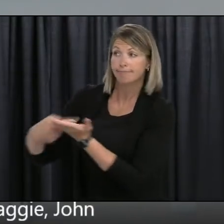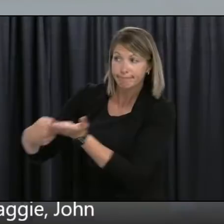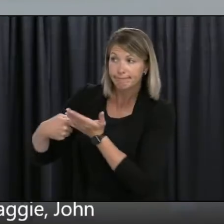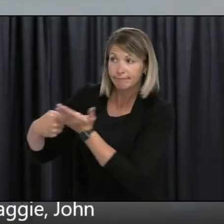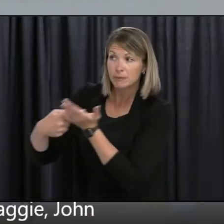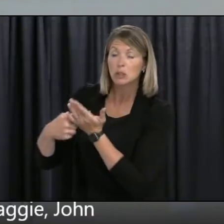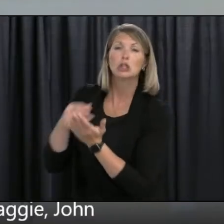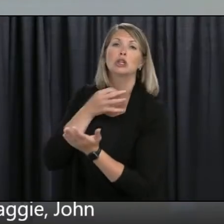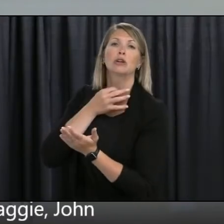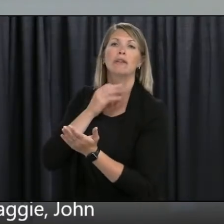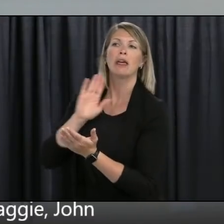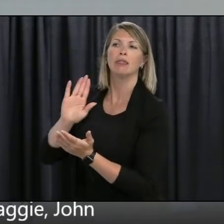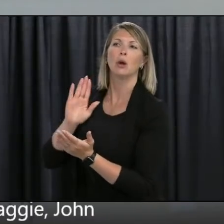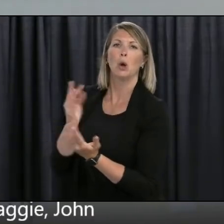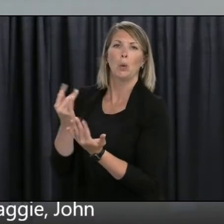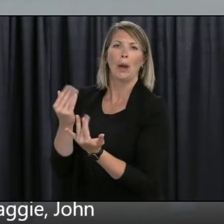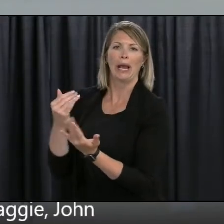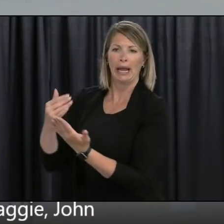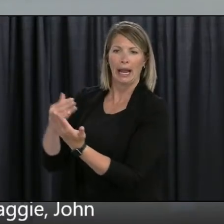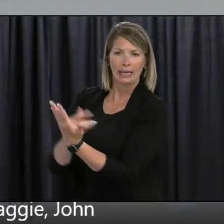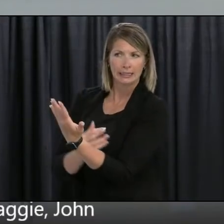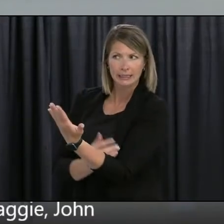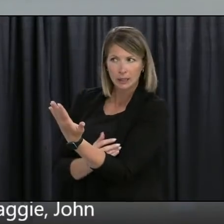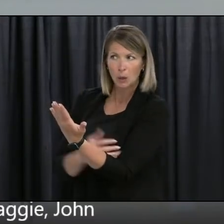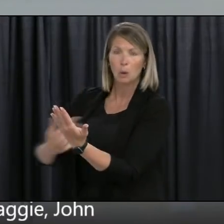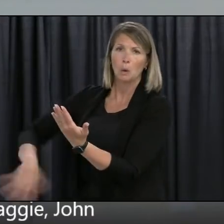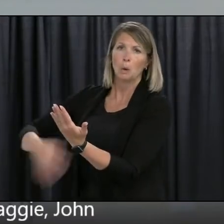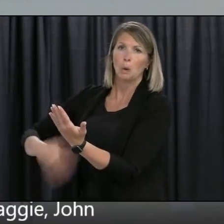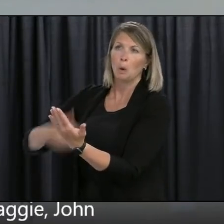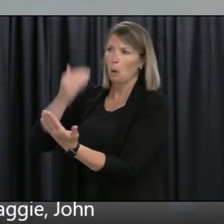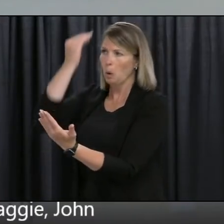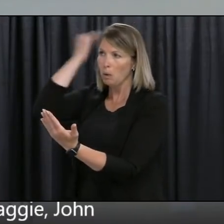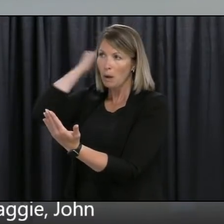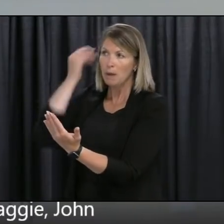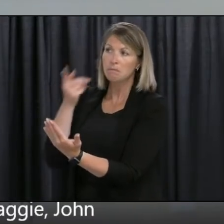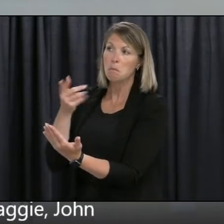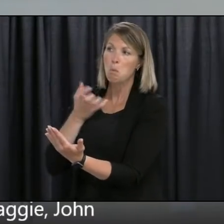be addressed to make sure we clear it up as expeditiously as possible.